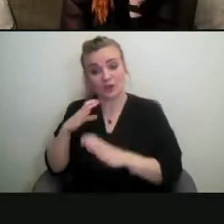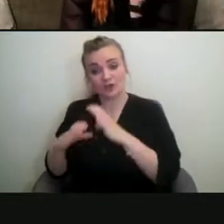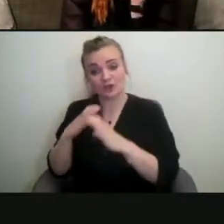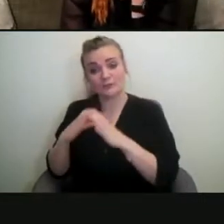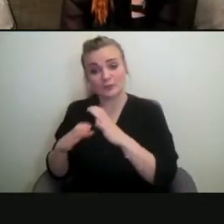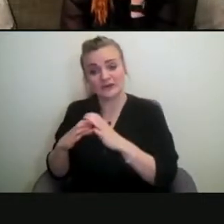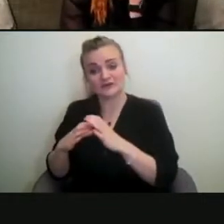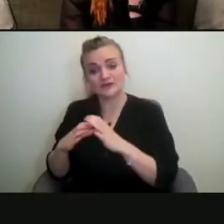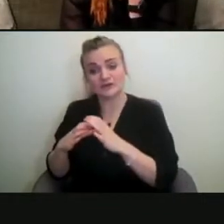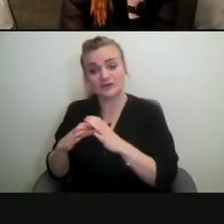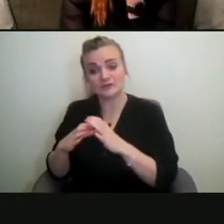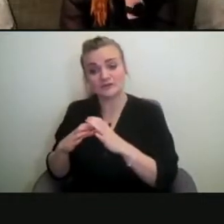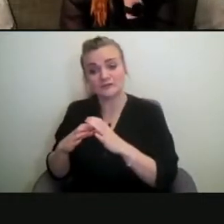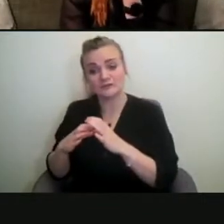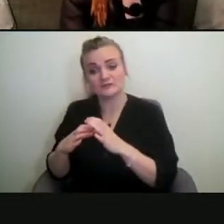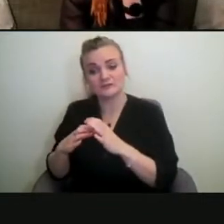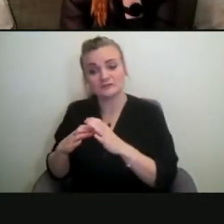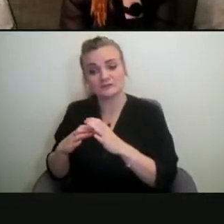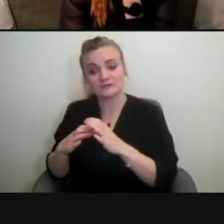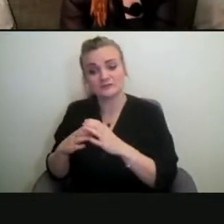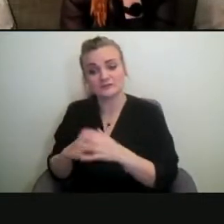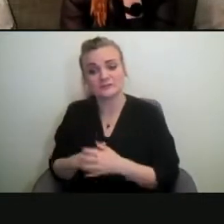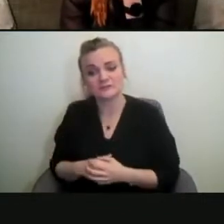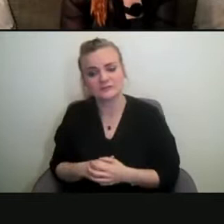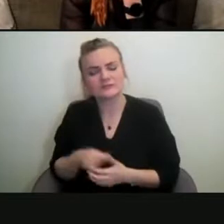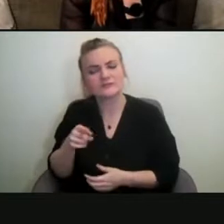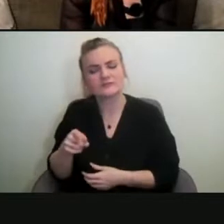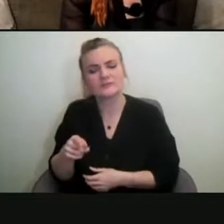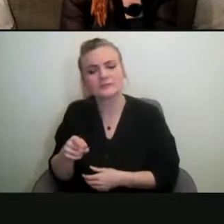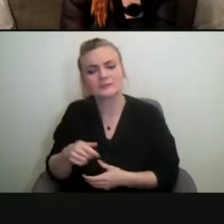is the